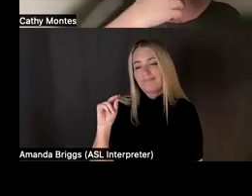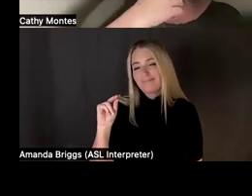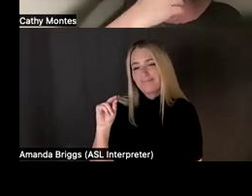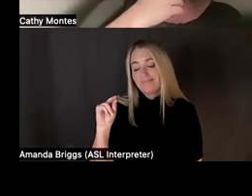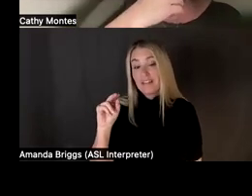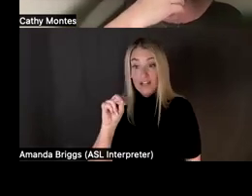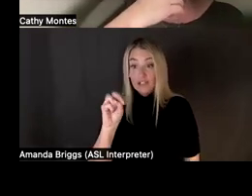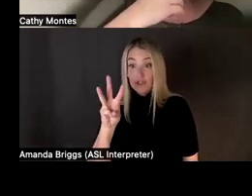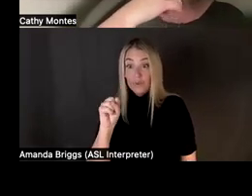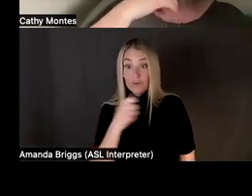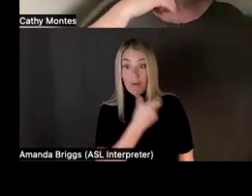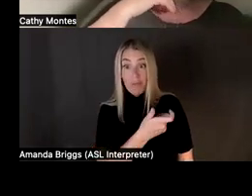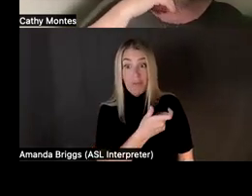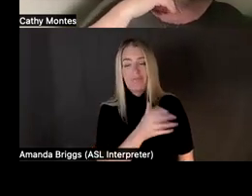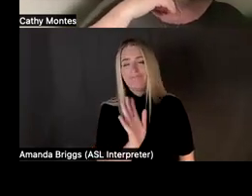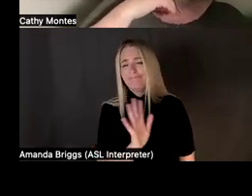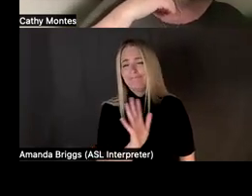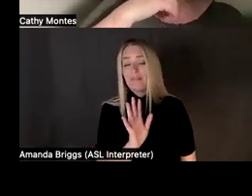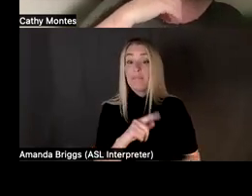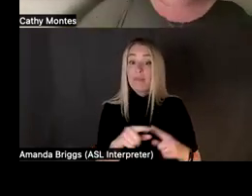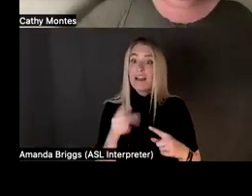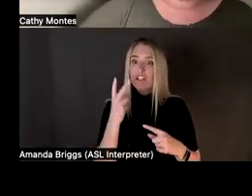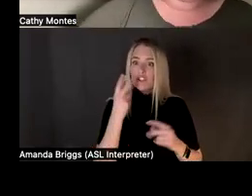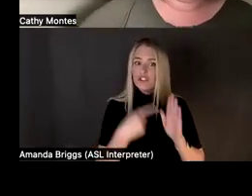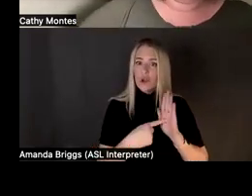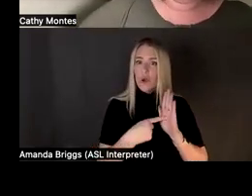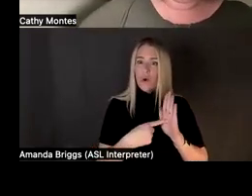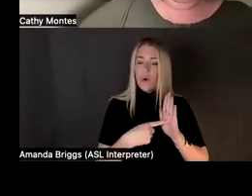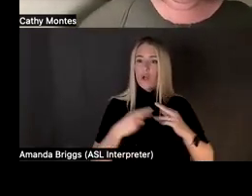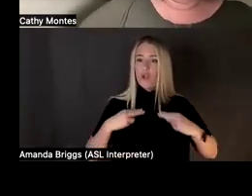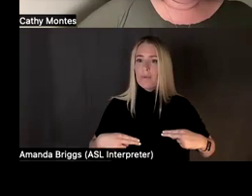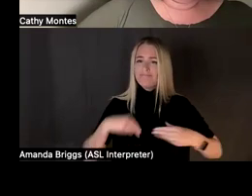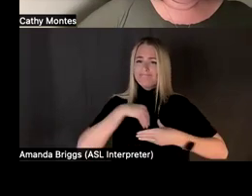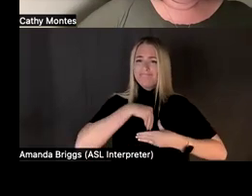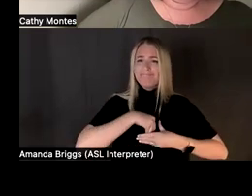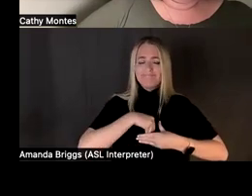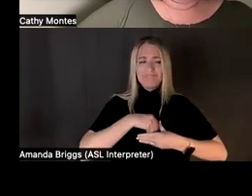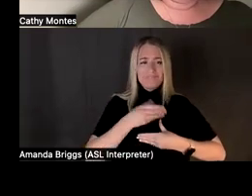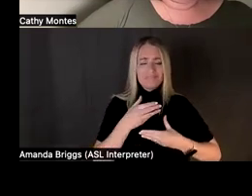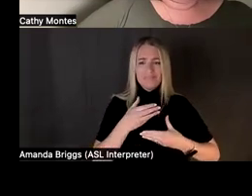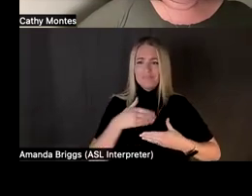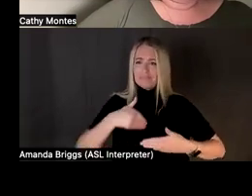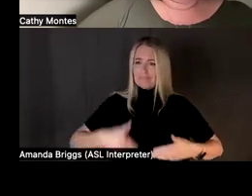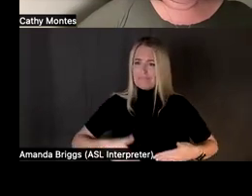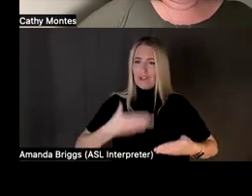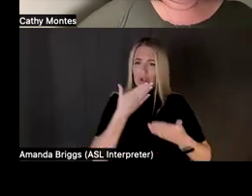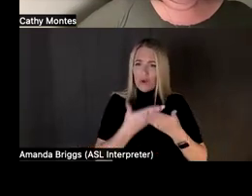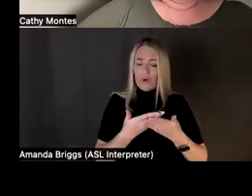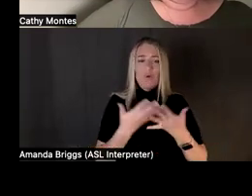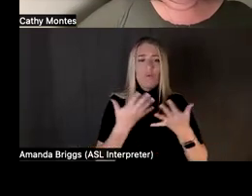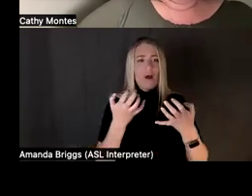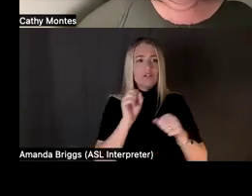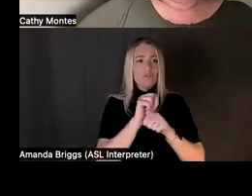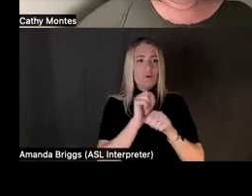it's showing that humans are inherently good and want to fit into the social fabric and want to work to be